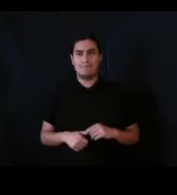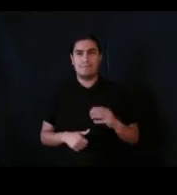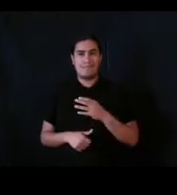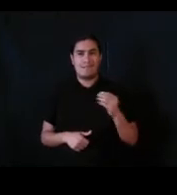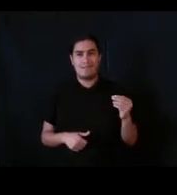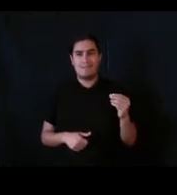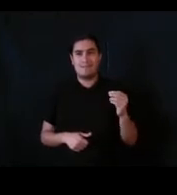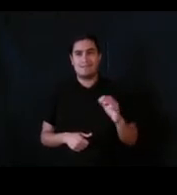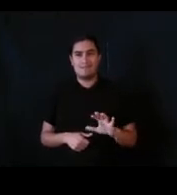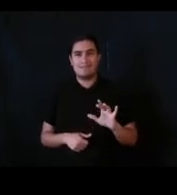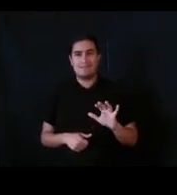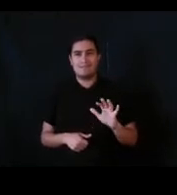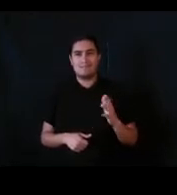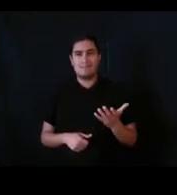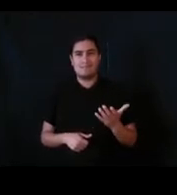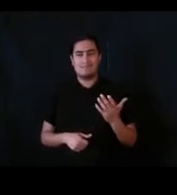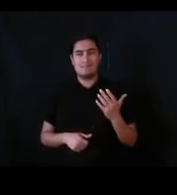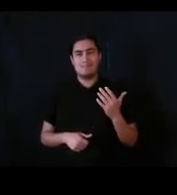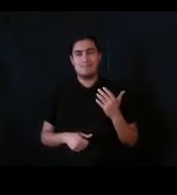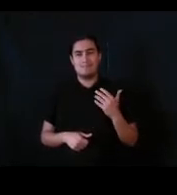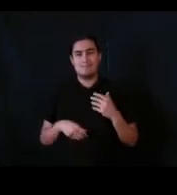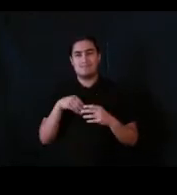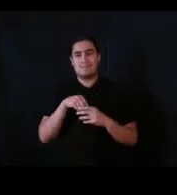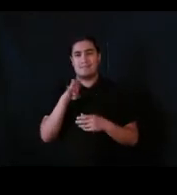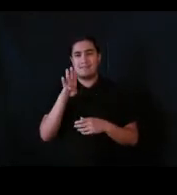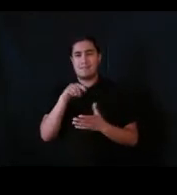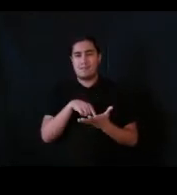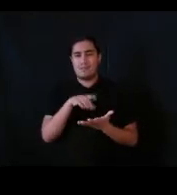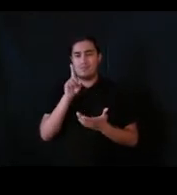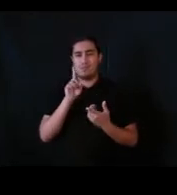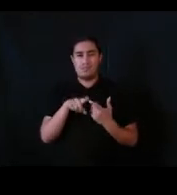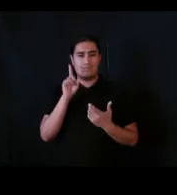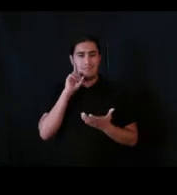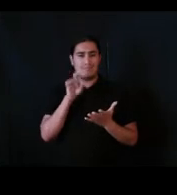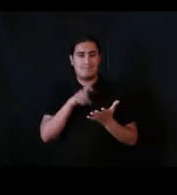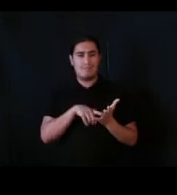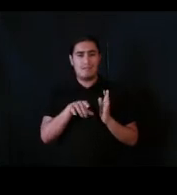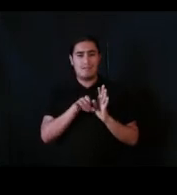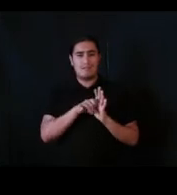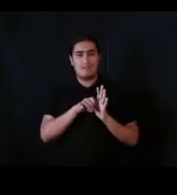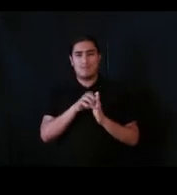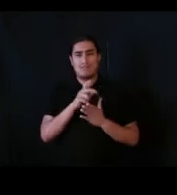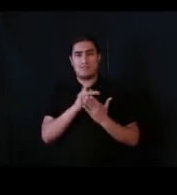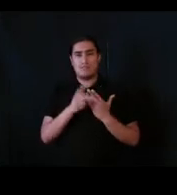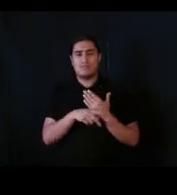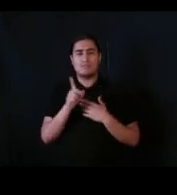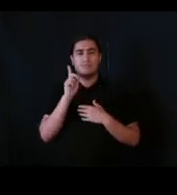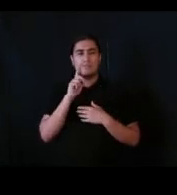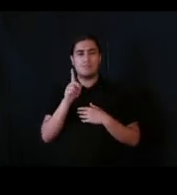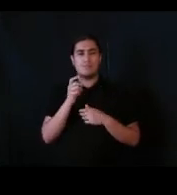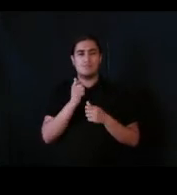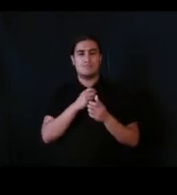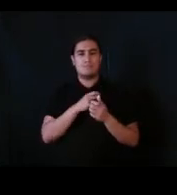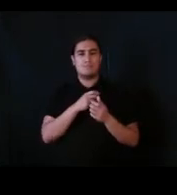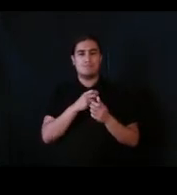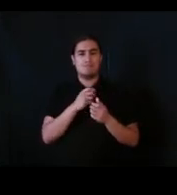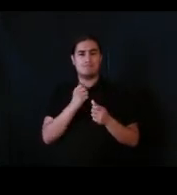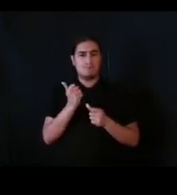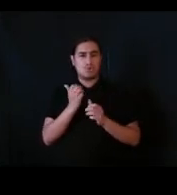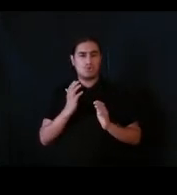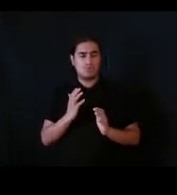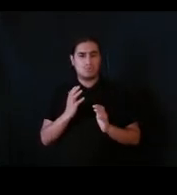there's a requirement in the bill to identify projects and potential funding and project sponsors um